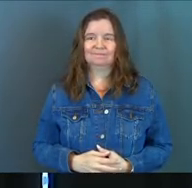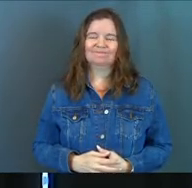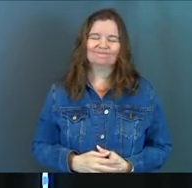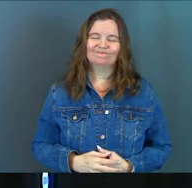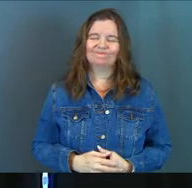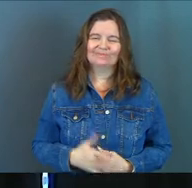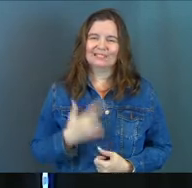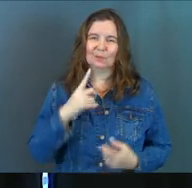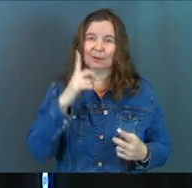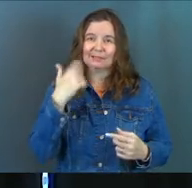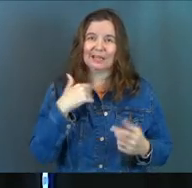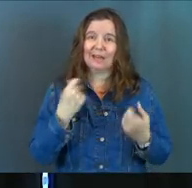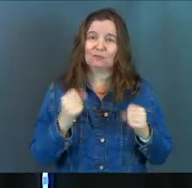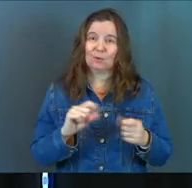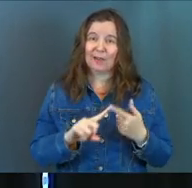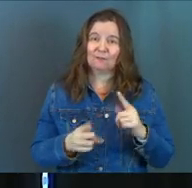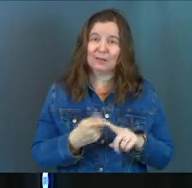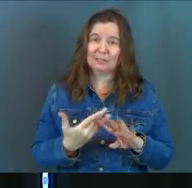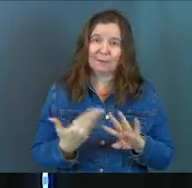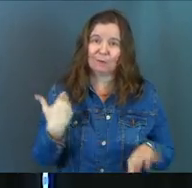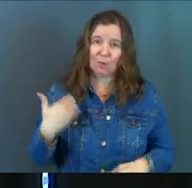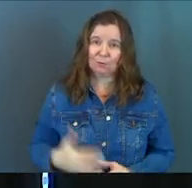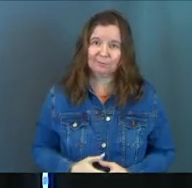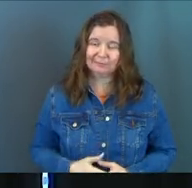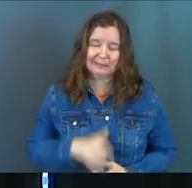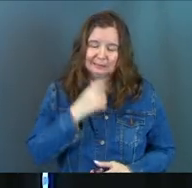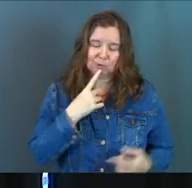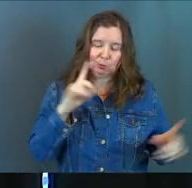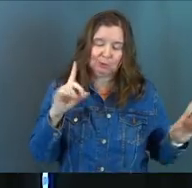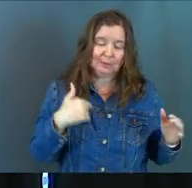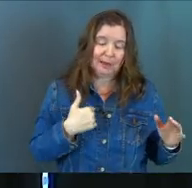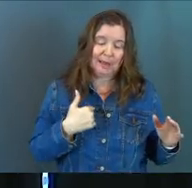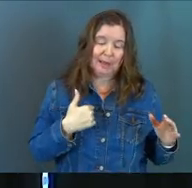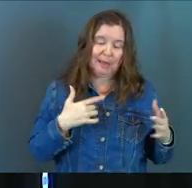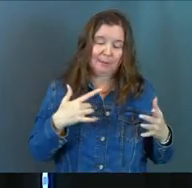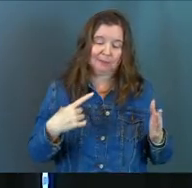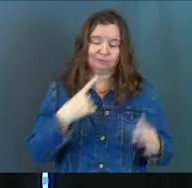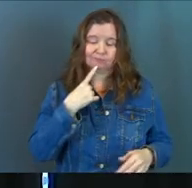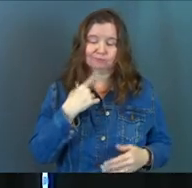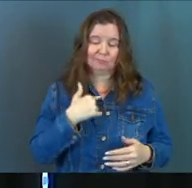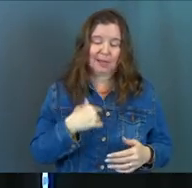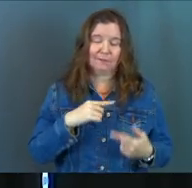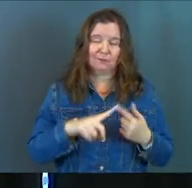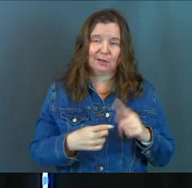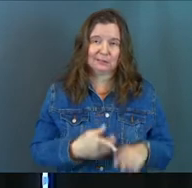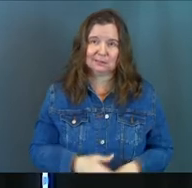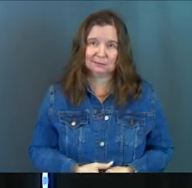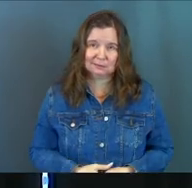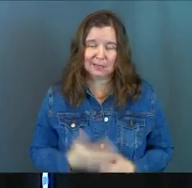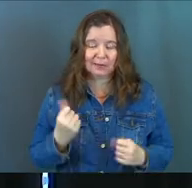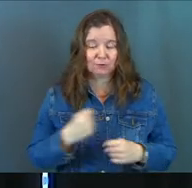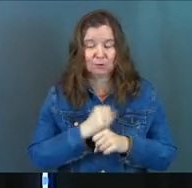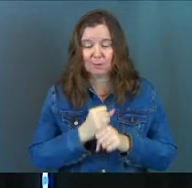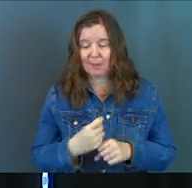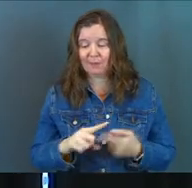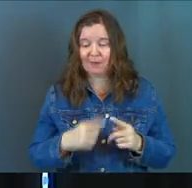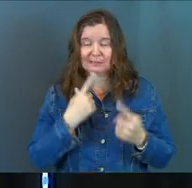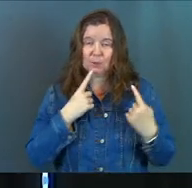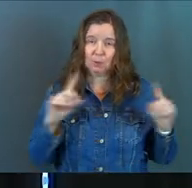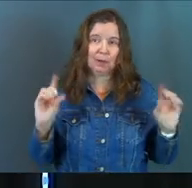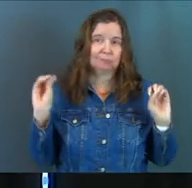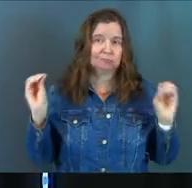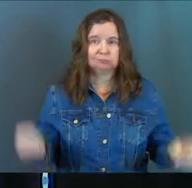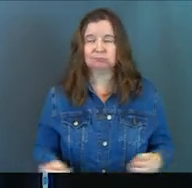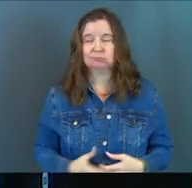Yeah, I know this doesn't work because I've tried friendship before. And I've been let down by friends. And I tried to make friends and it didn't work